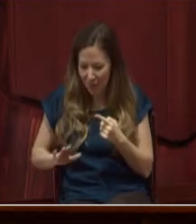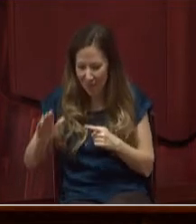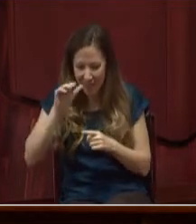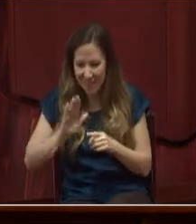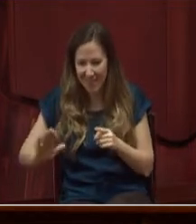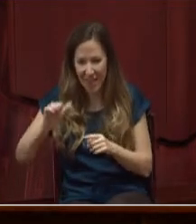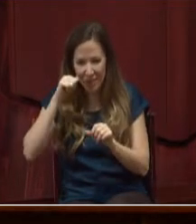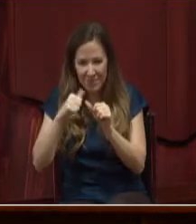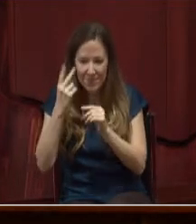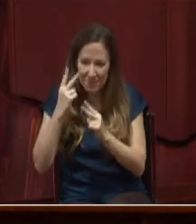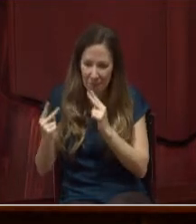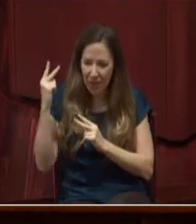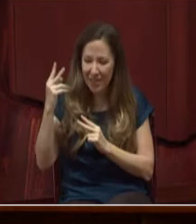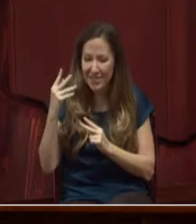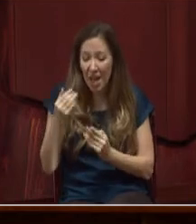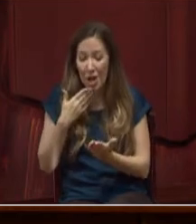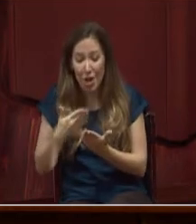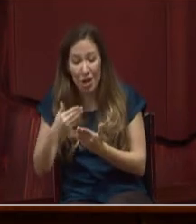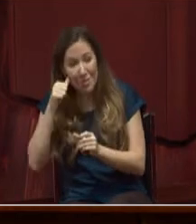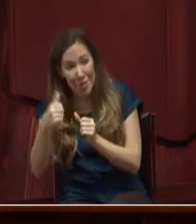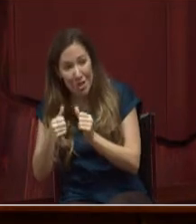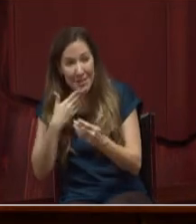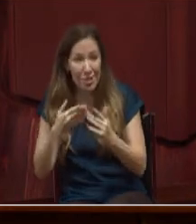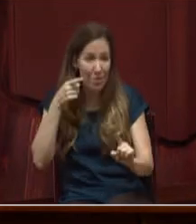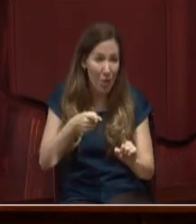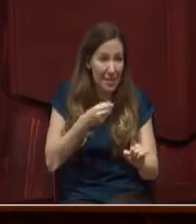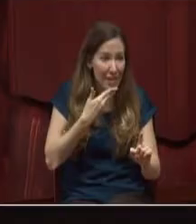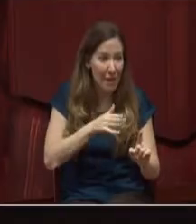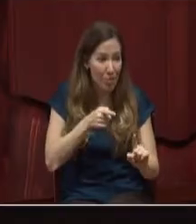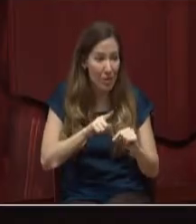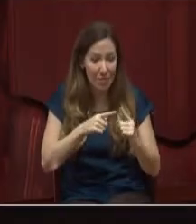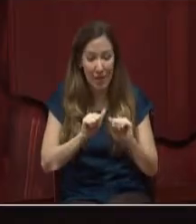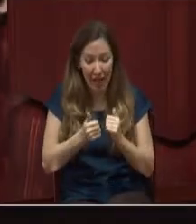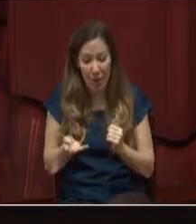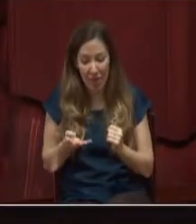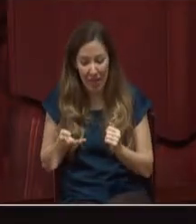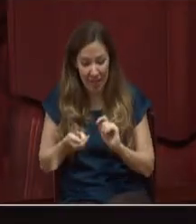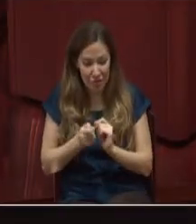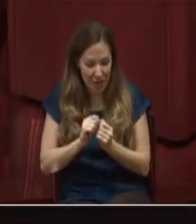remembrances and the good points and the bad points of how they changed the world.